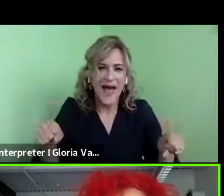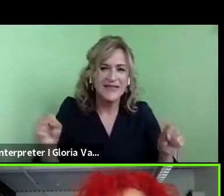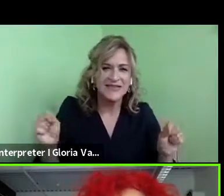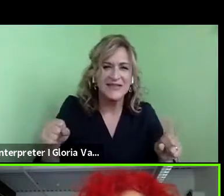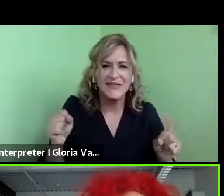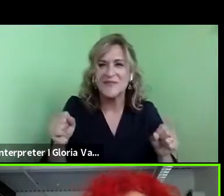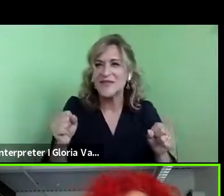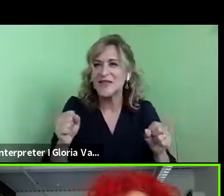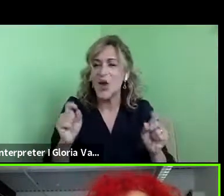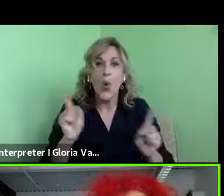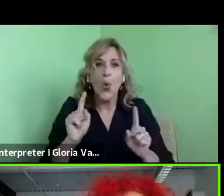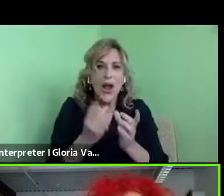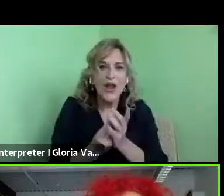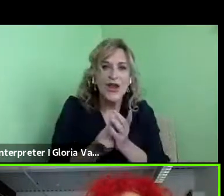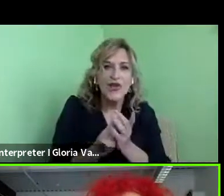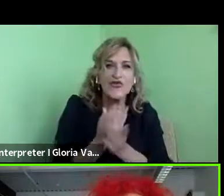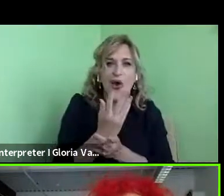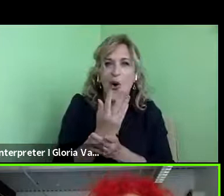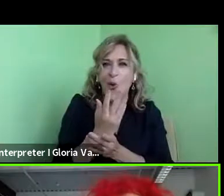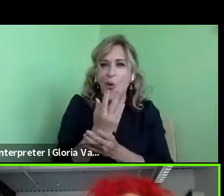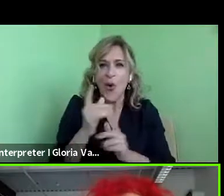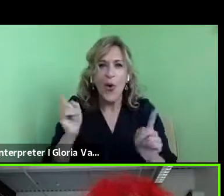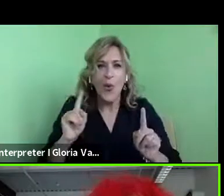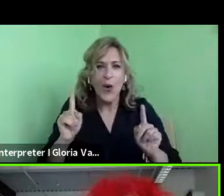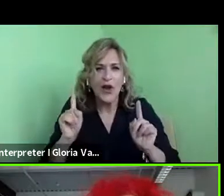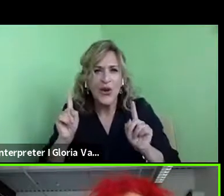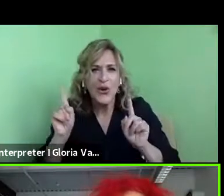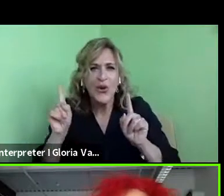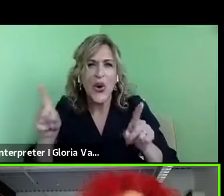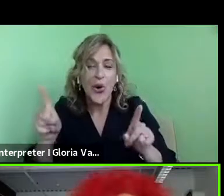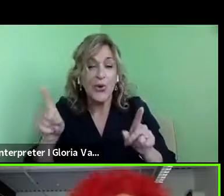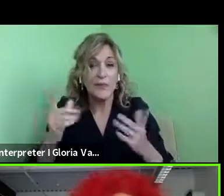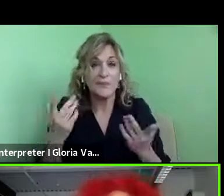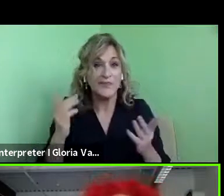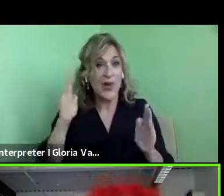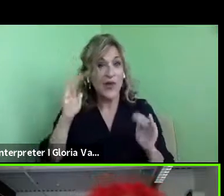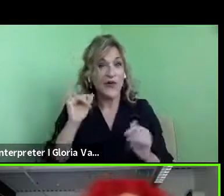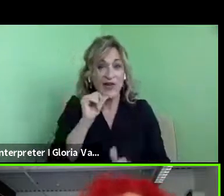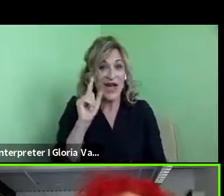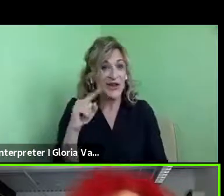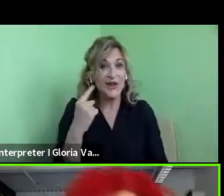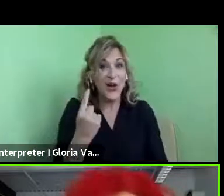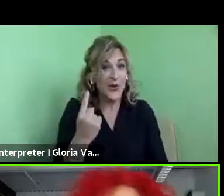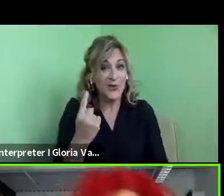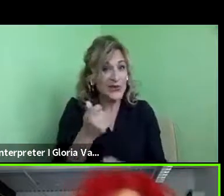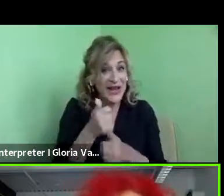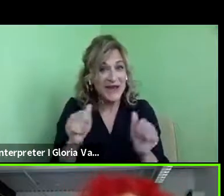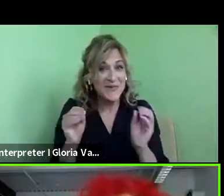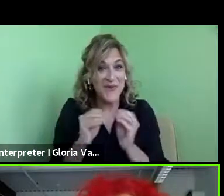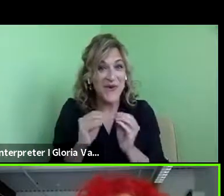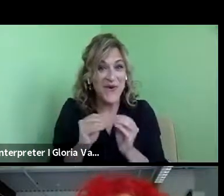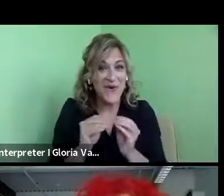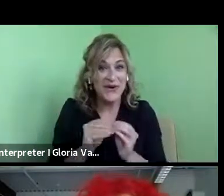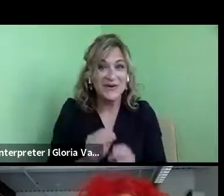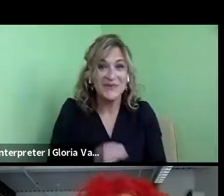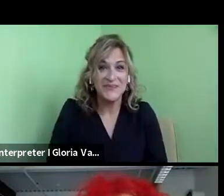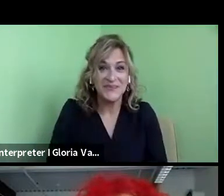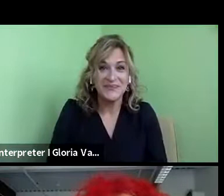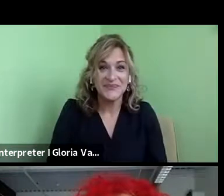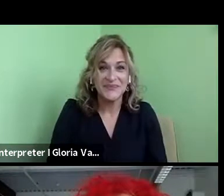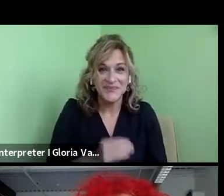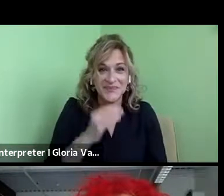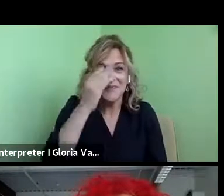it grow and go, and hopefully not all alone anymore. Yeah. I love that,